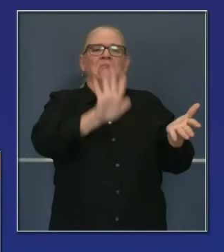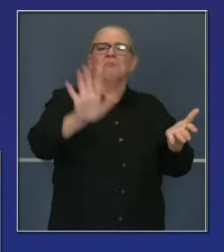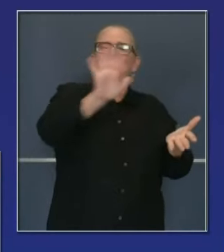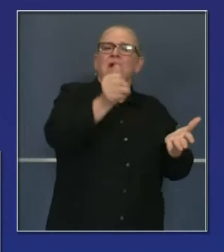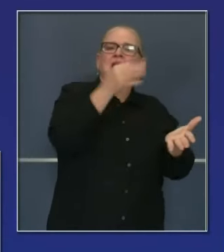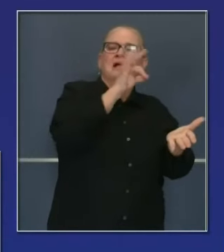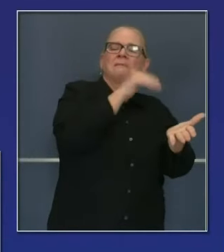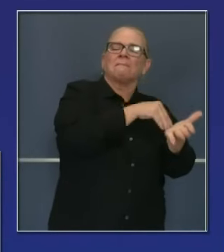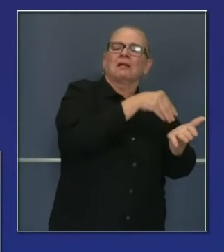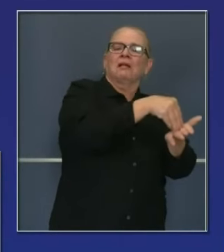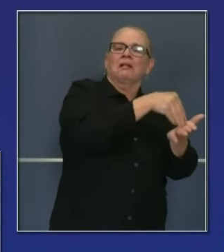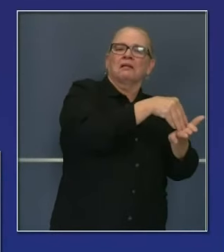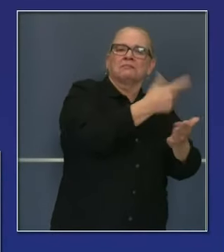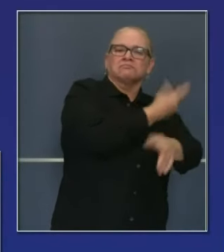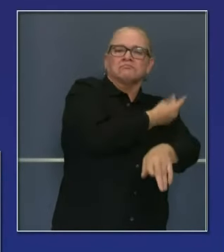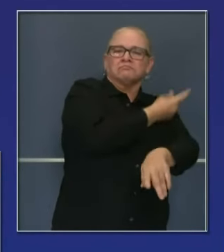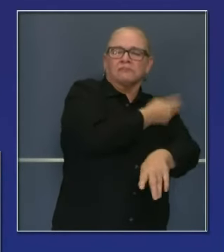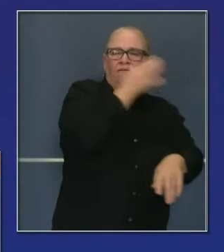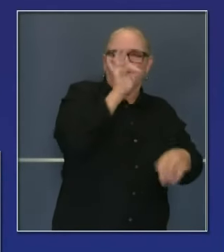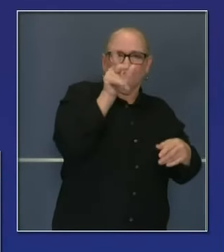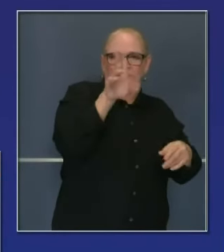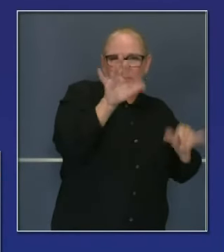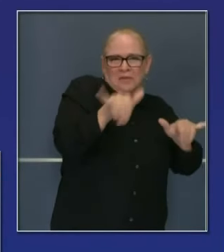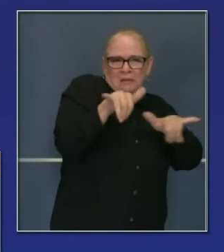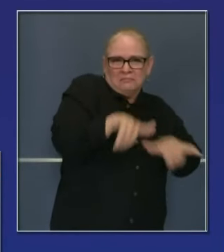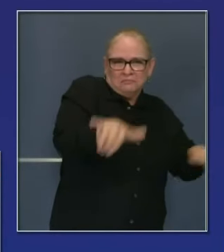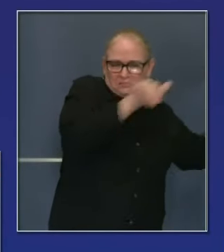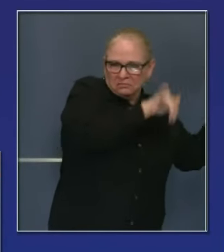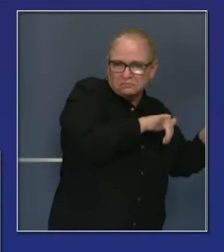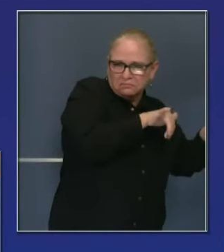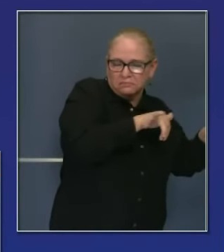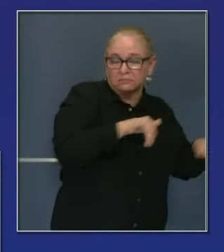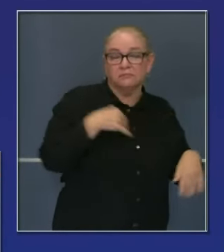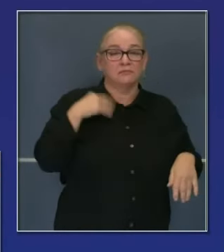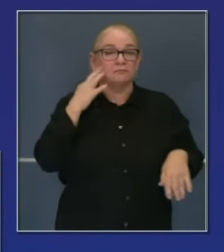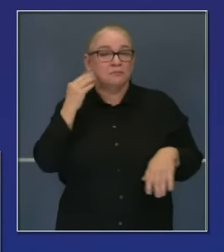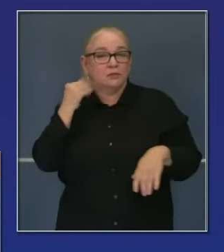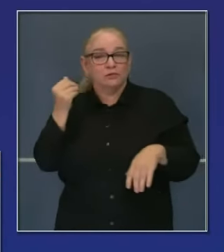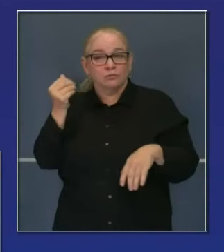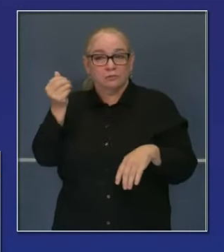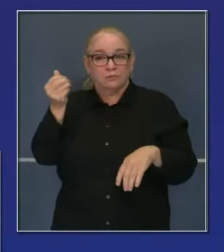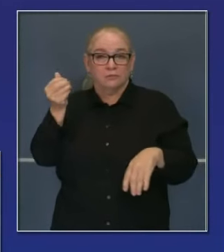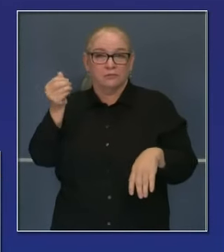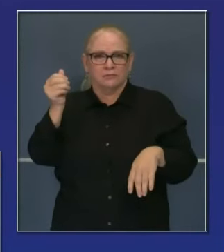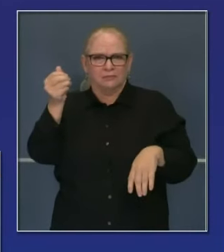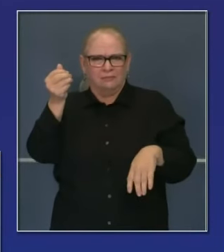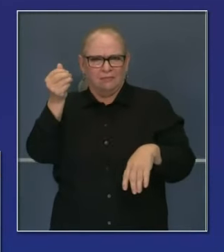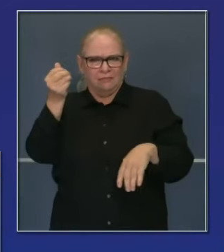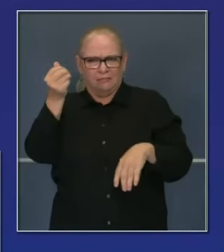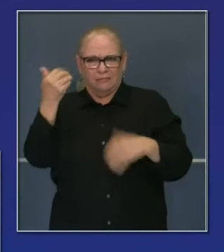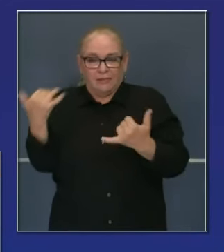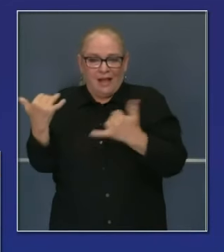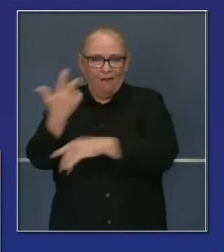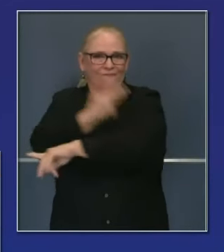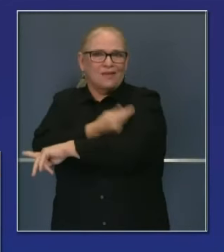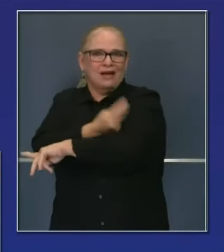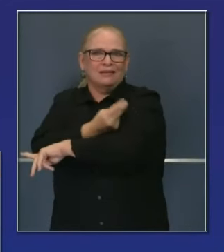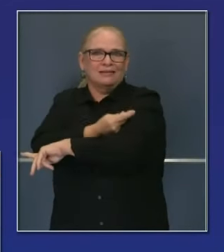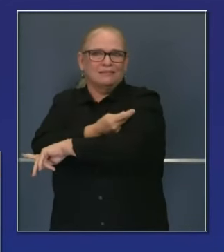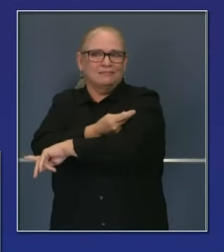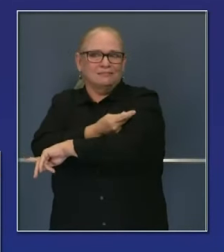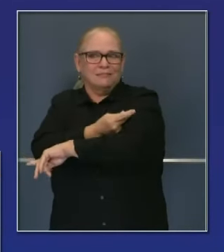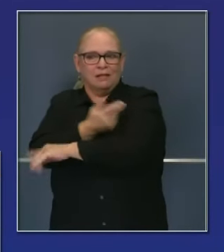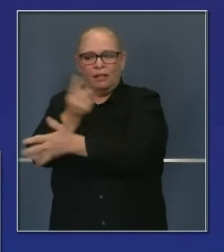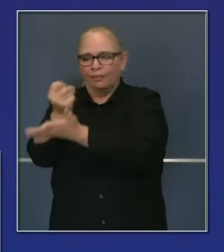of California. Our experience back in 2009 around the distribution of vaccinations and other therapeutics related